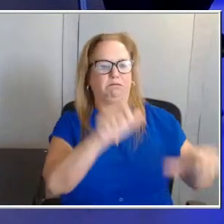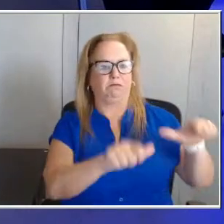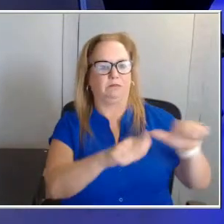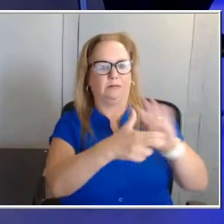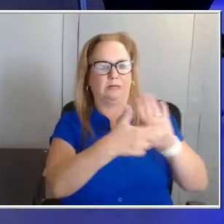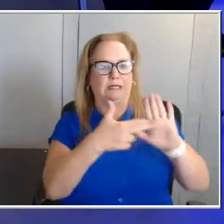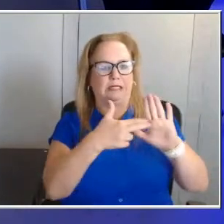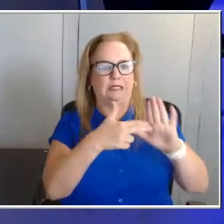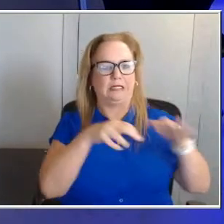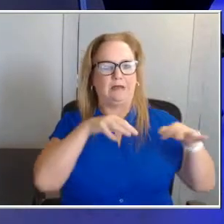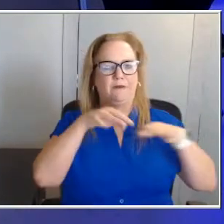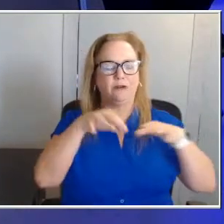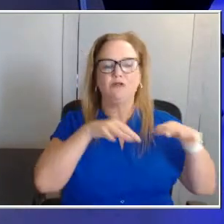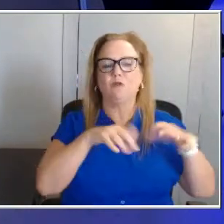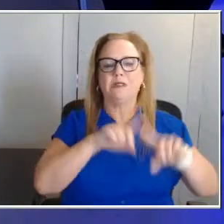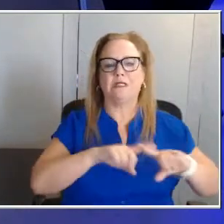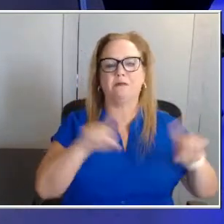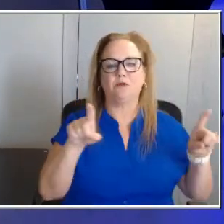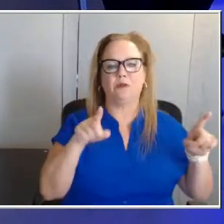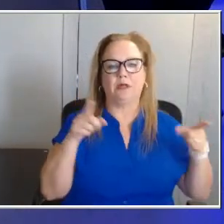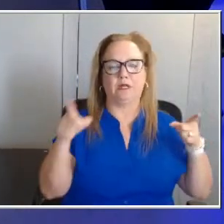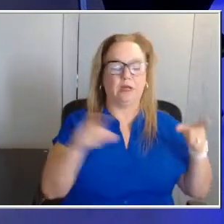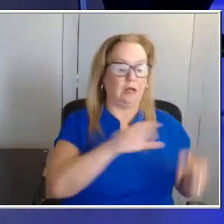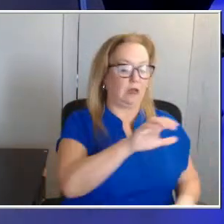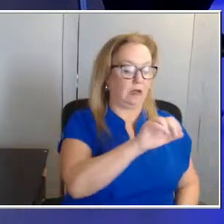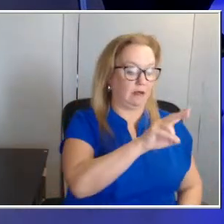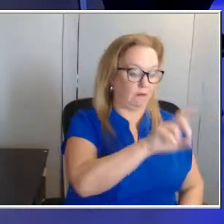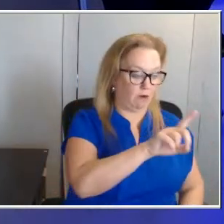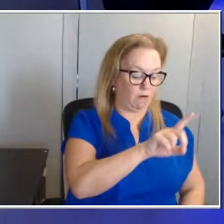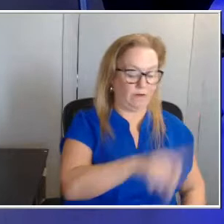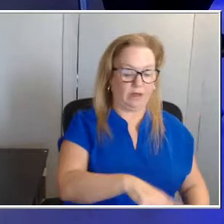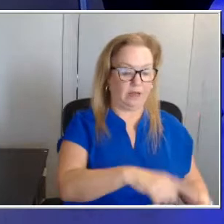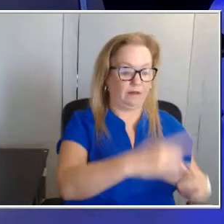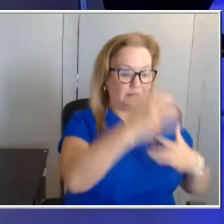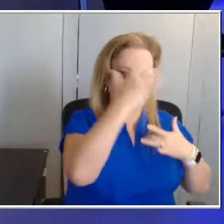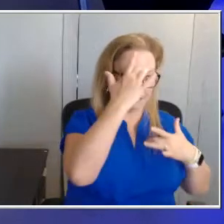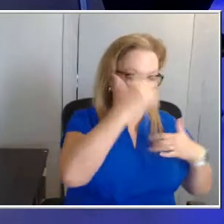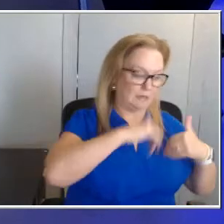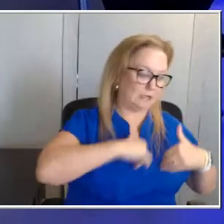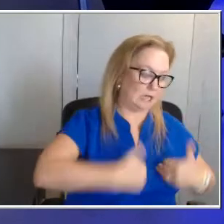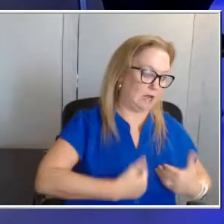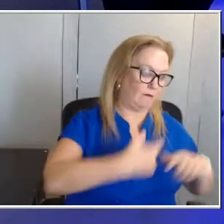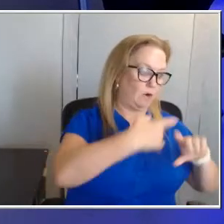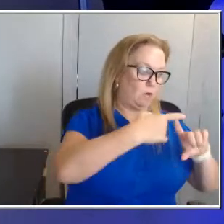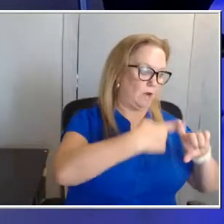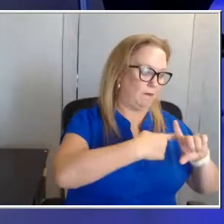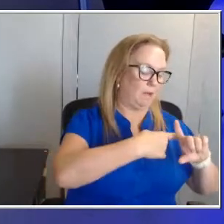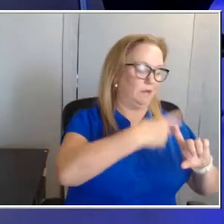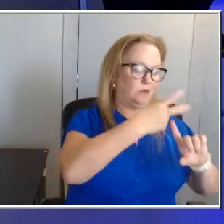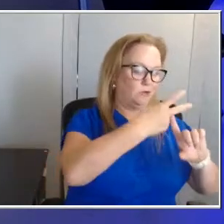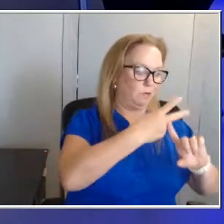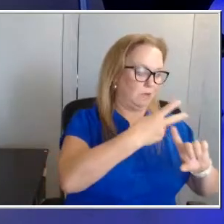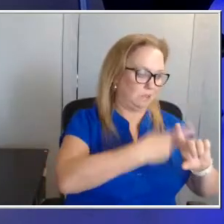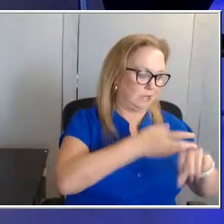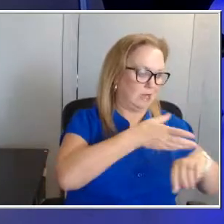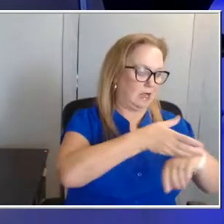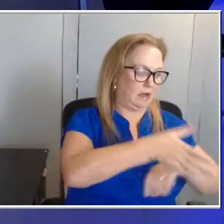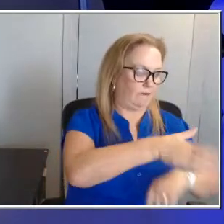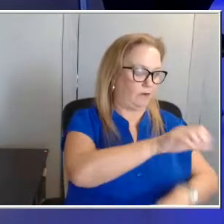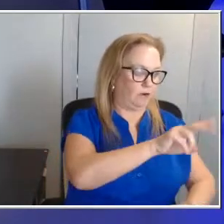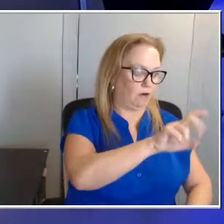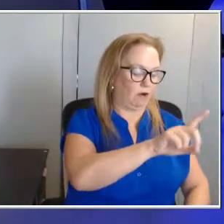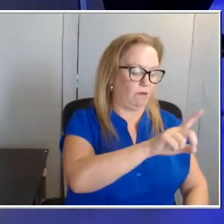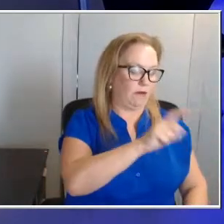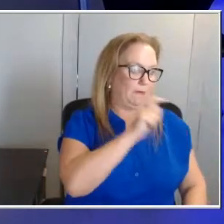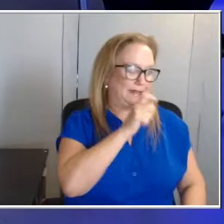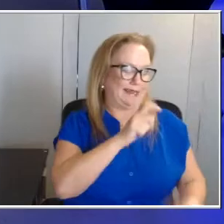with this. What's the difference between I've got COVID and I have symptoms like I was tired for like a month and a half or 2 months after COVID, but that didn't give me necessarily long